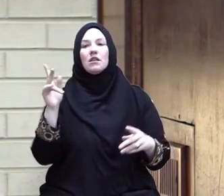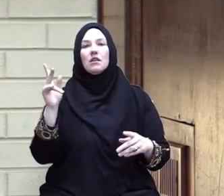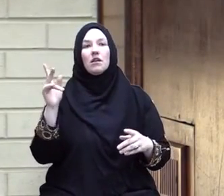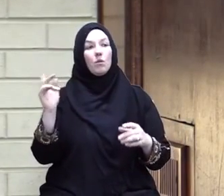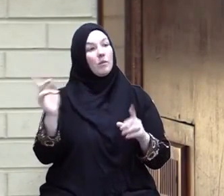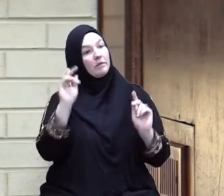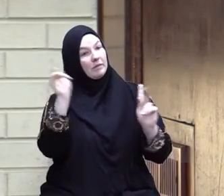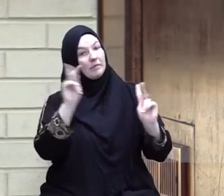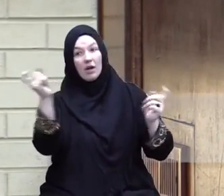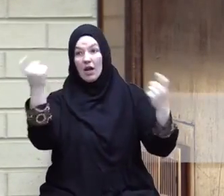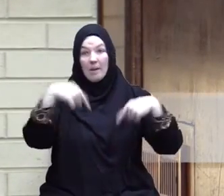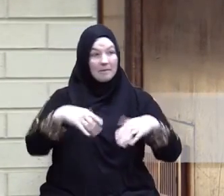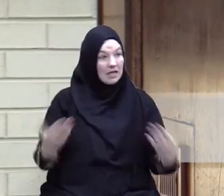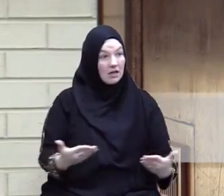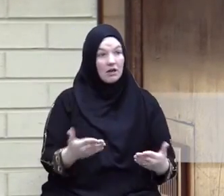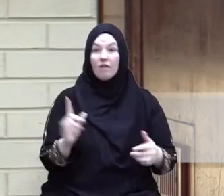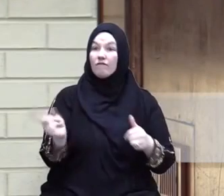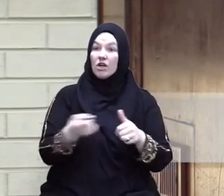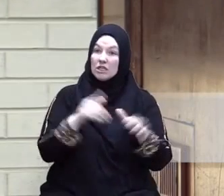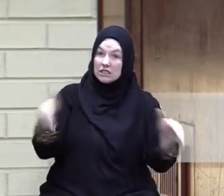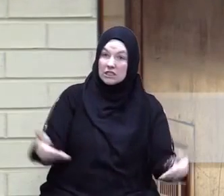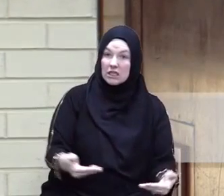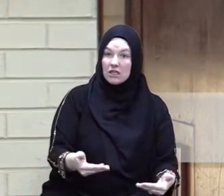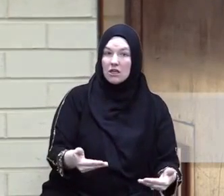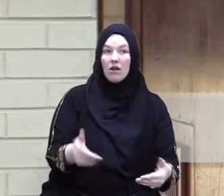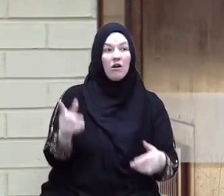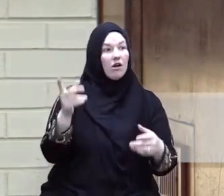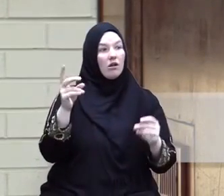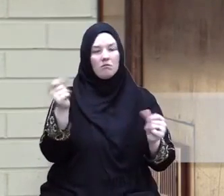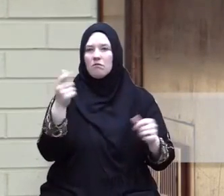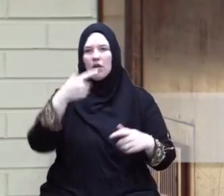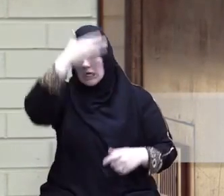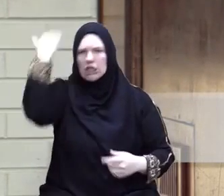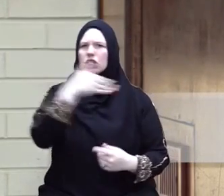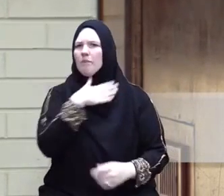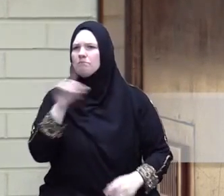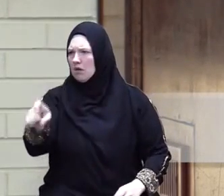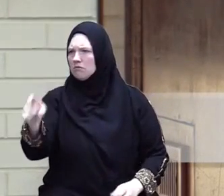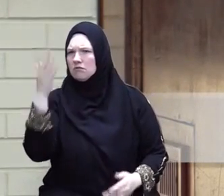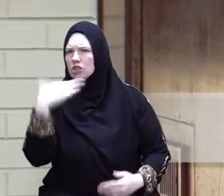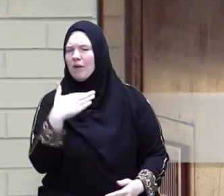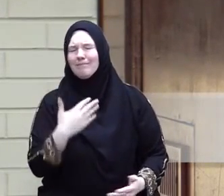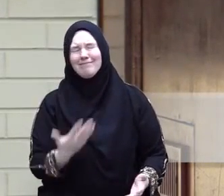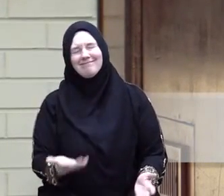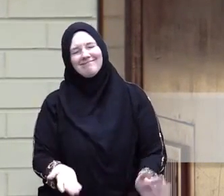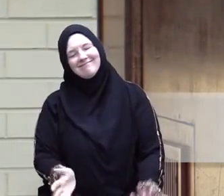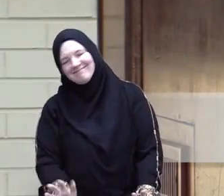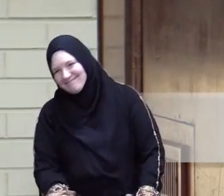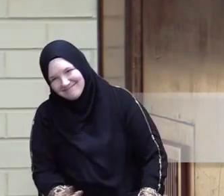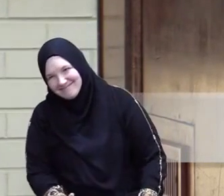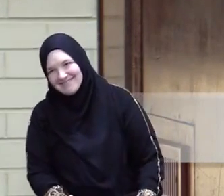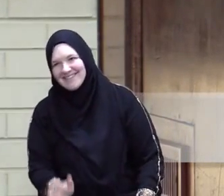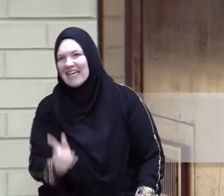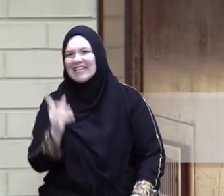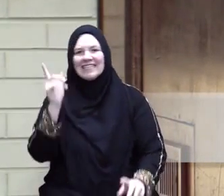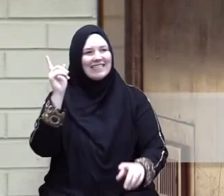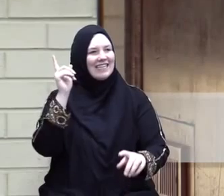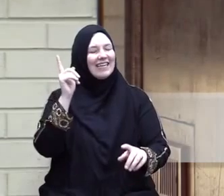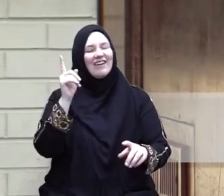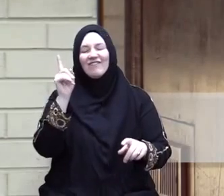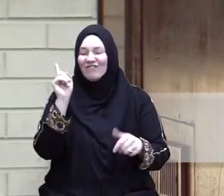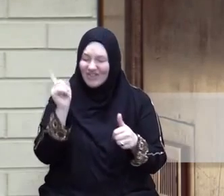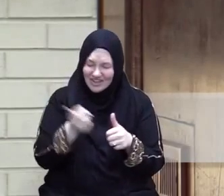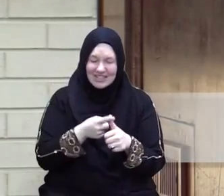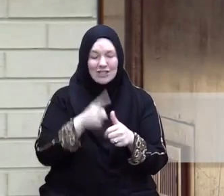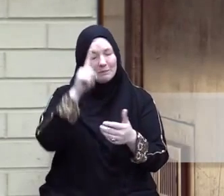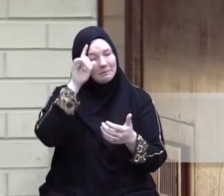Well, it doesn't make sense. The first thing should be her faith. The first thing should be that she owns to